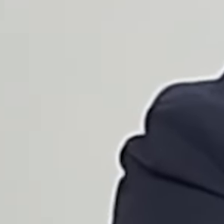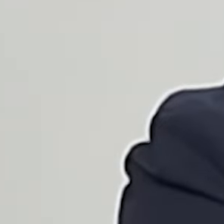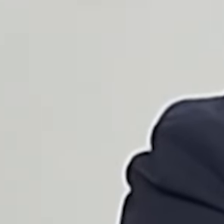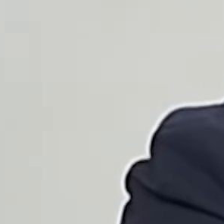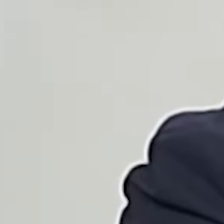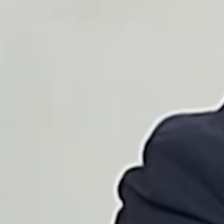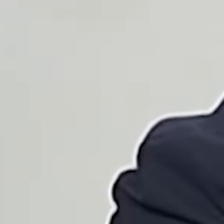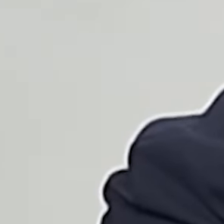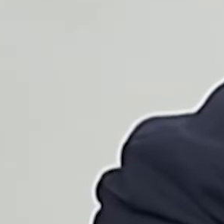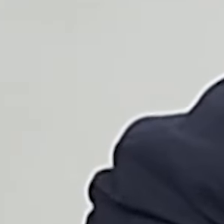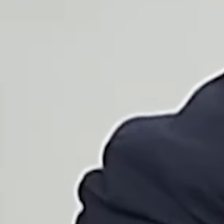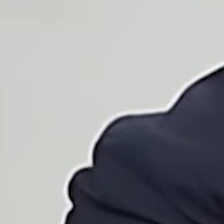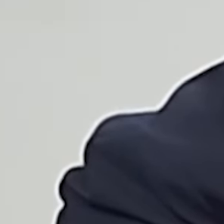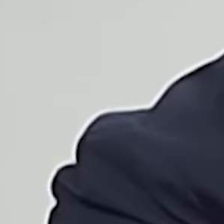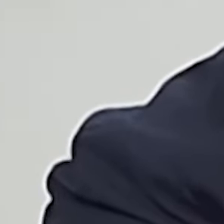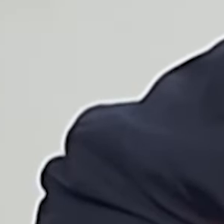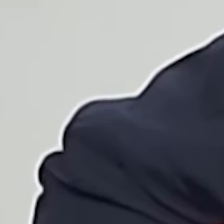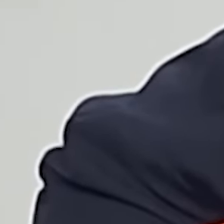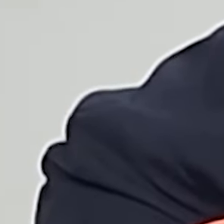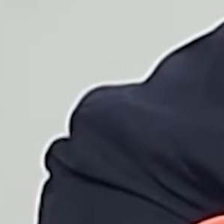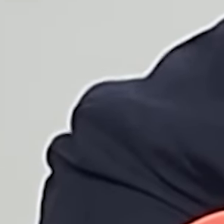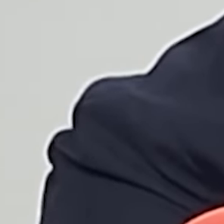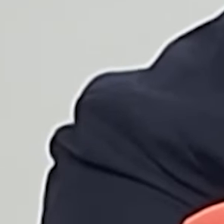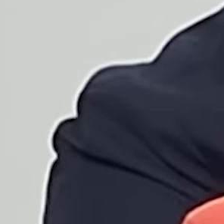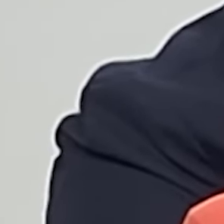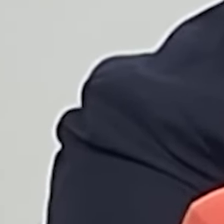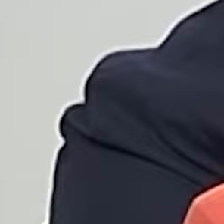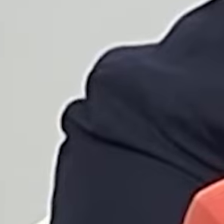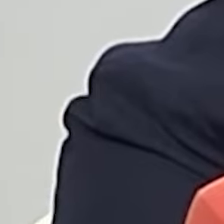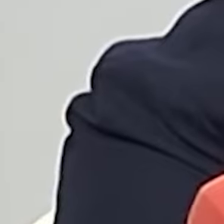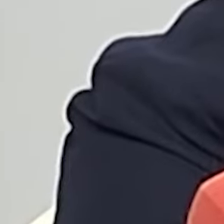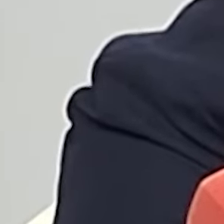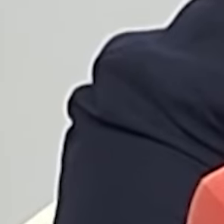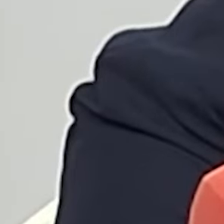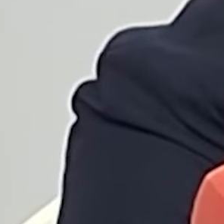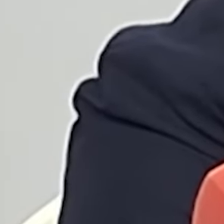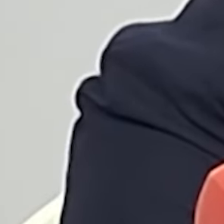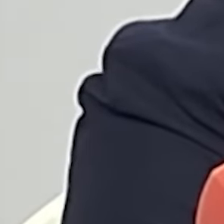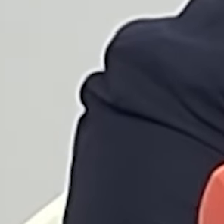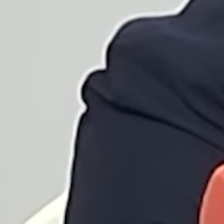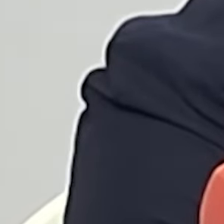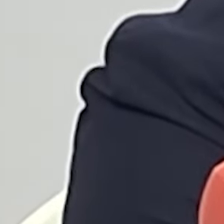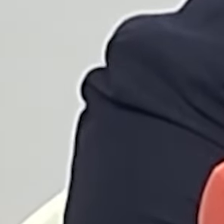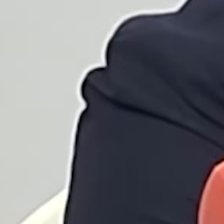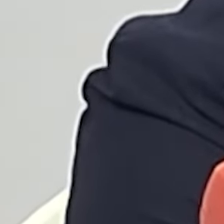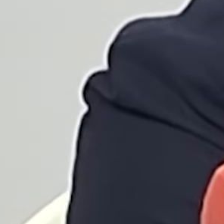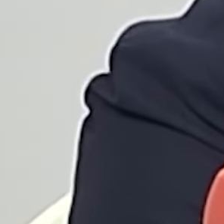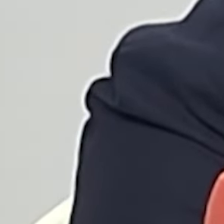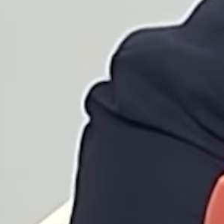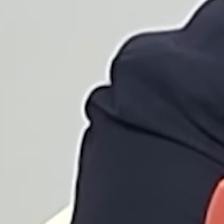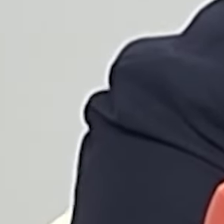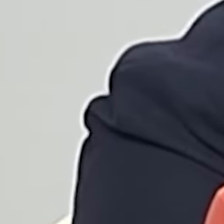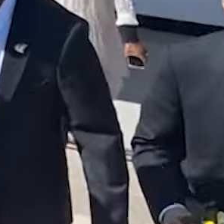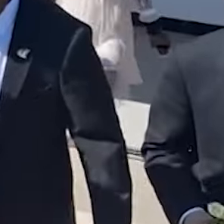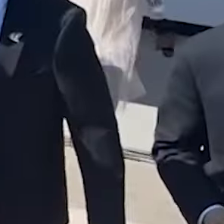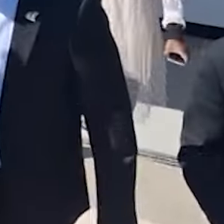relations between China and Zambia, and also to benefit the people of Zambia and also the people of